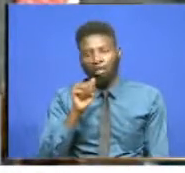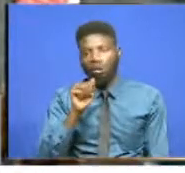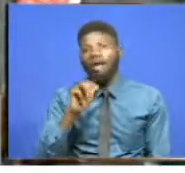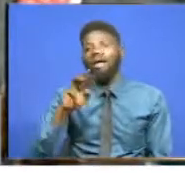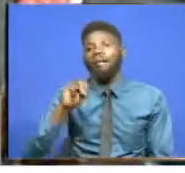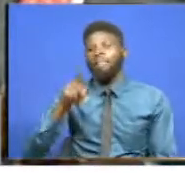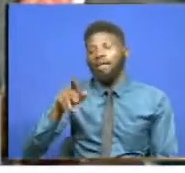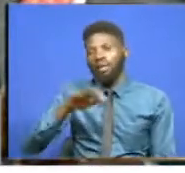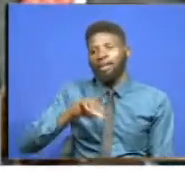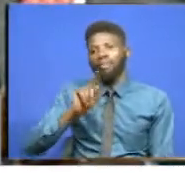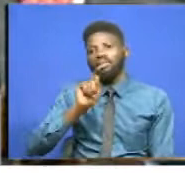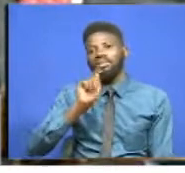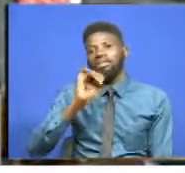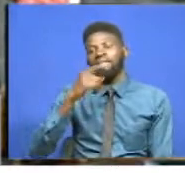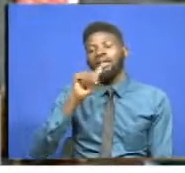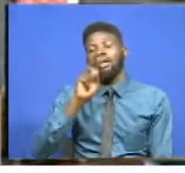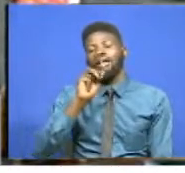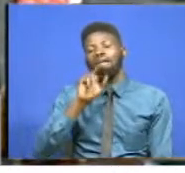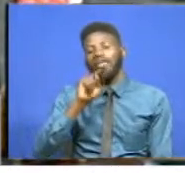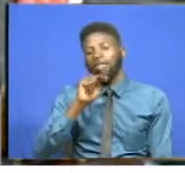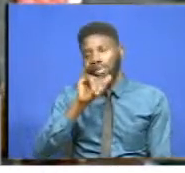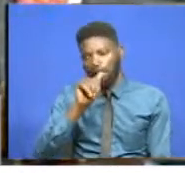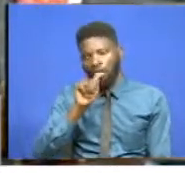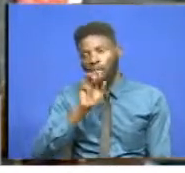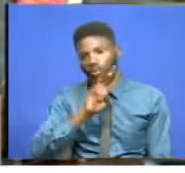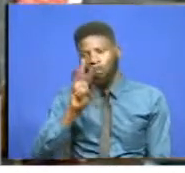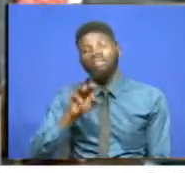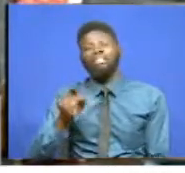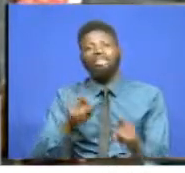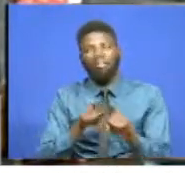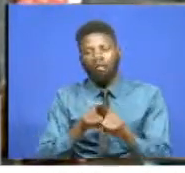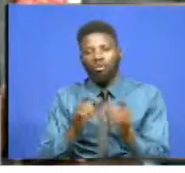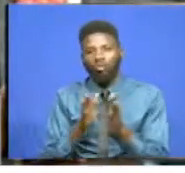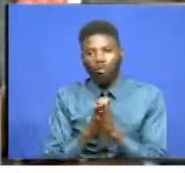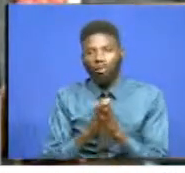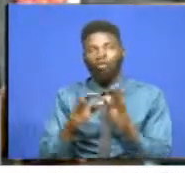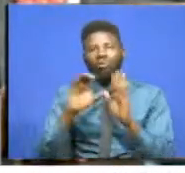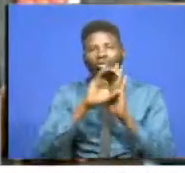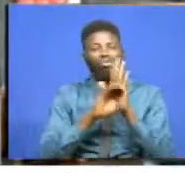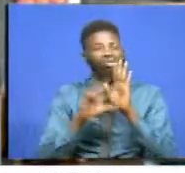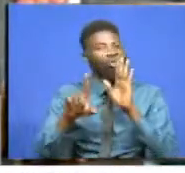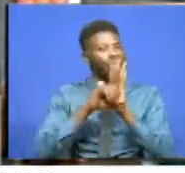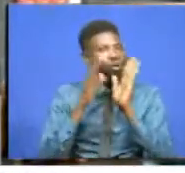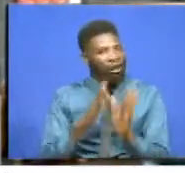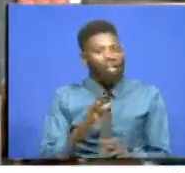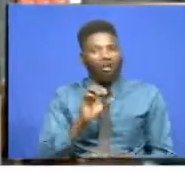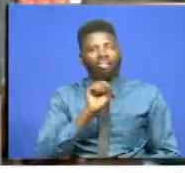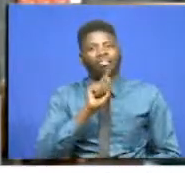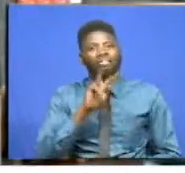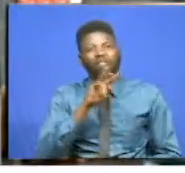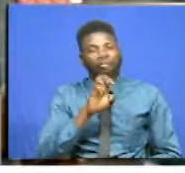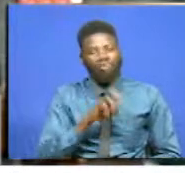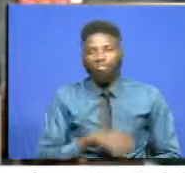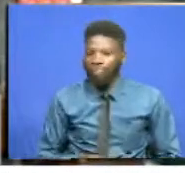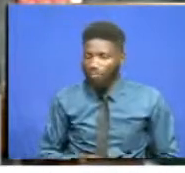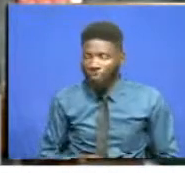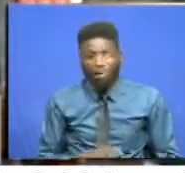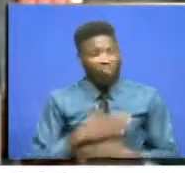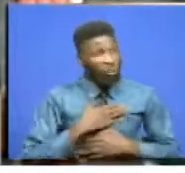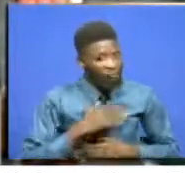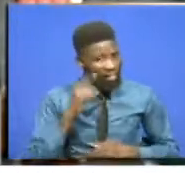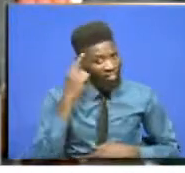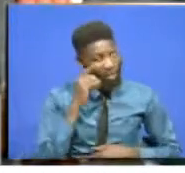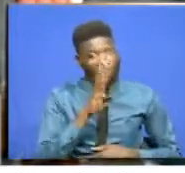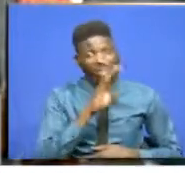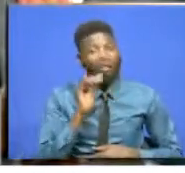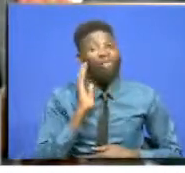Mogaka, constitutional lawyer. Mheshimiwa, is it likely to sail or going to shoot it down? What? The Constitution of Kenya Amendment. It will come and we'll look at it